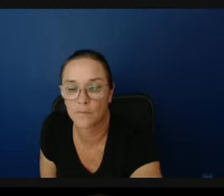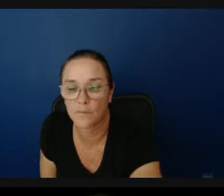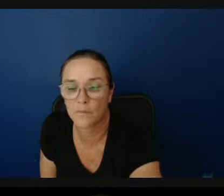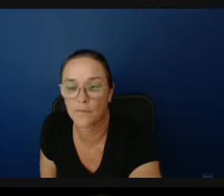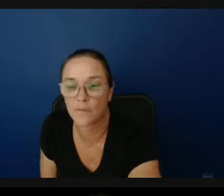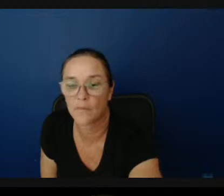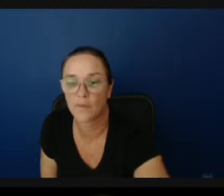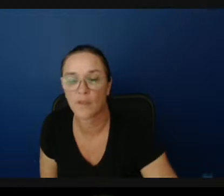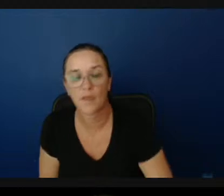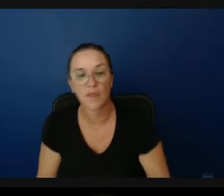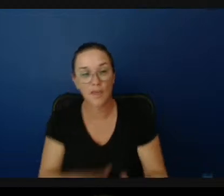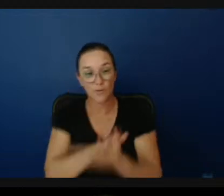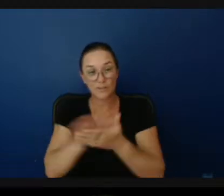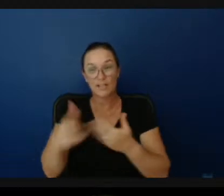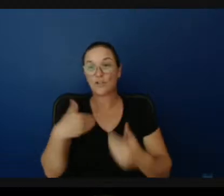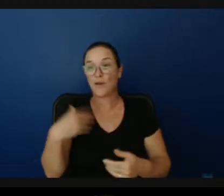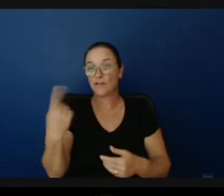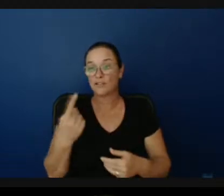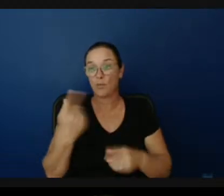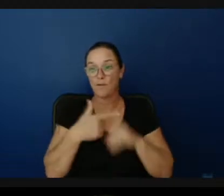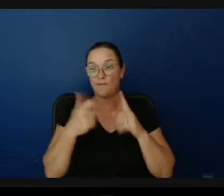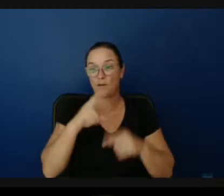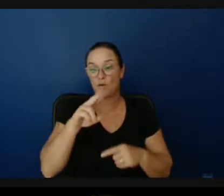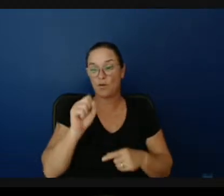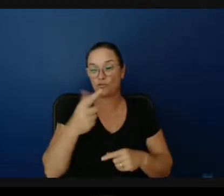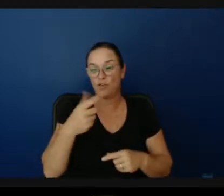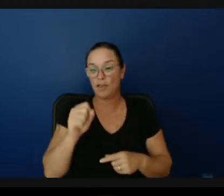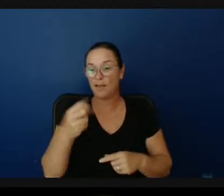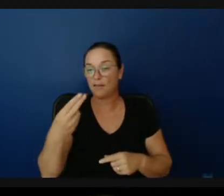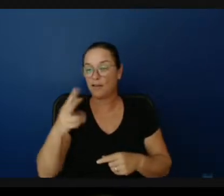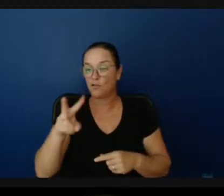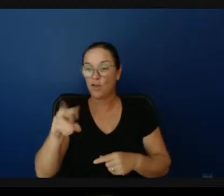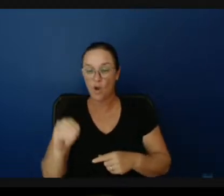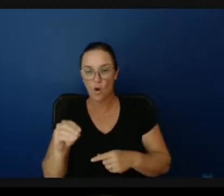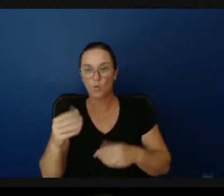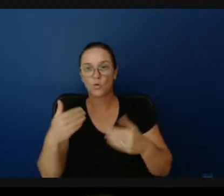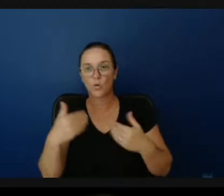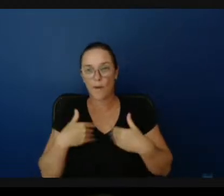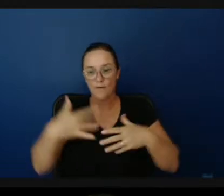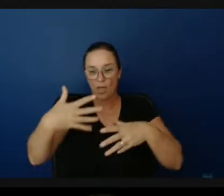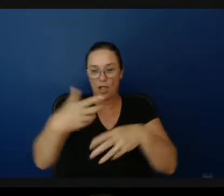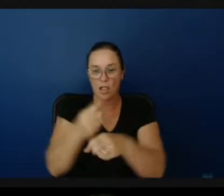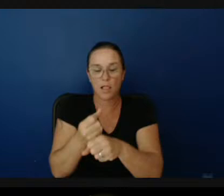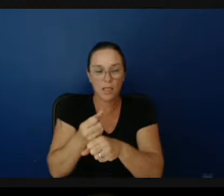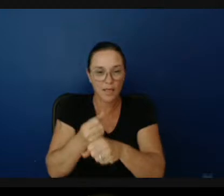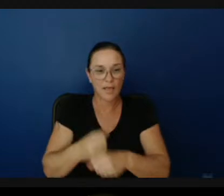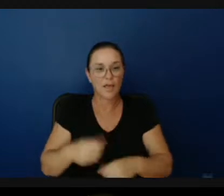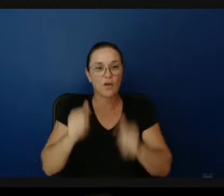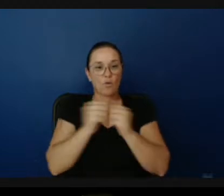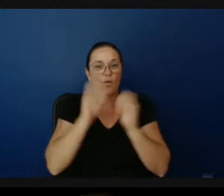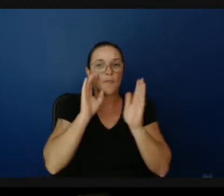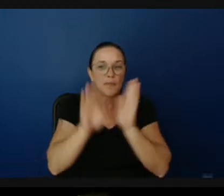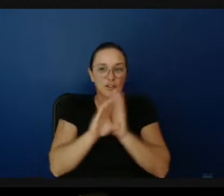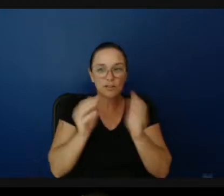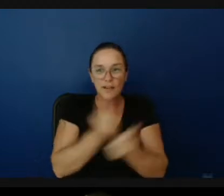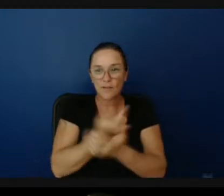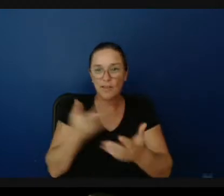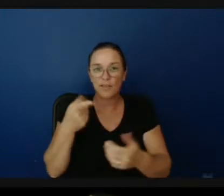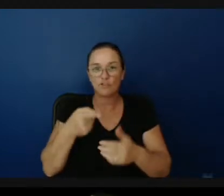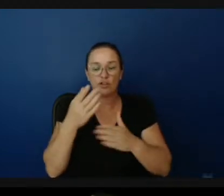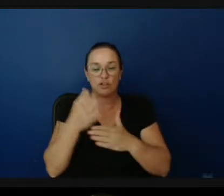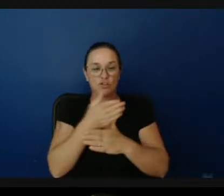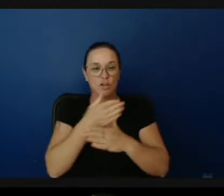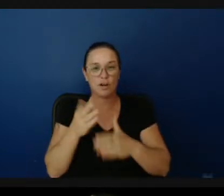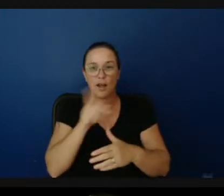USGS HVO sit down with us and go over this eruption as a recap and the graphics and everything that she shared there. I'm sure the